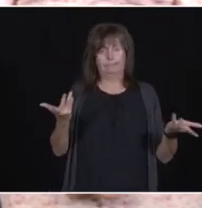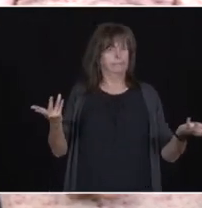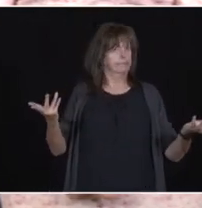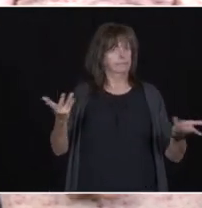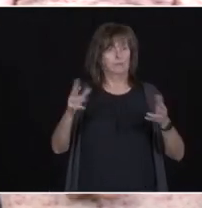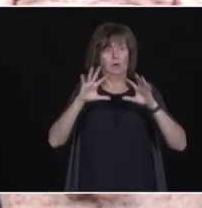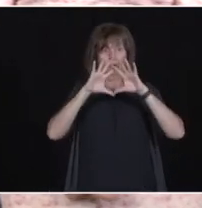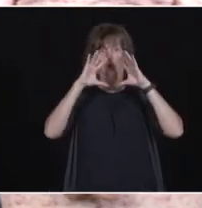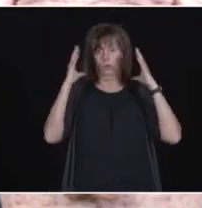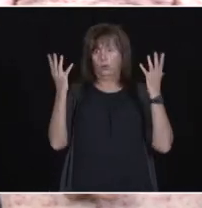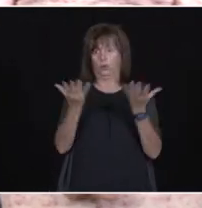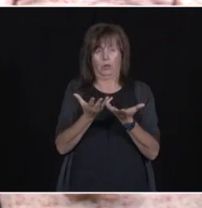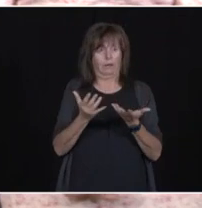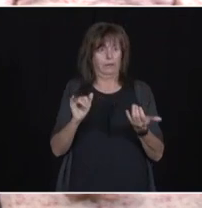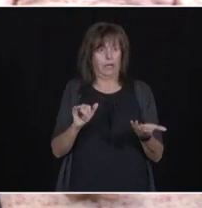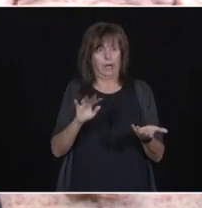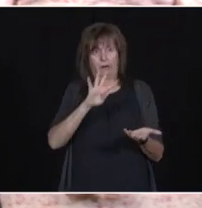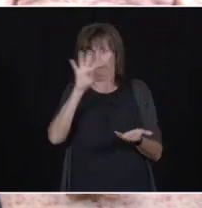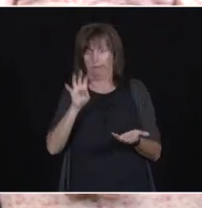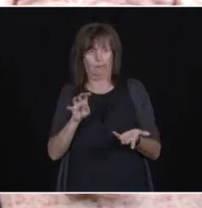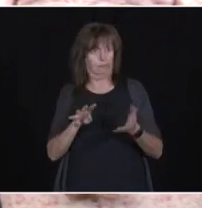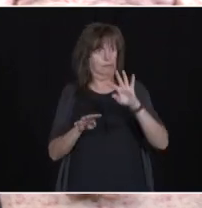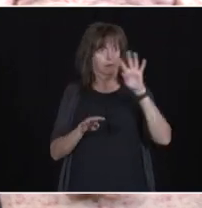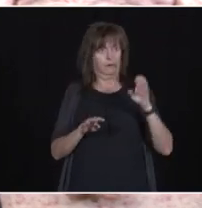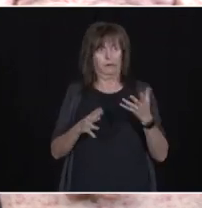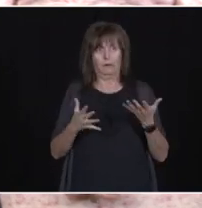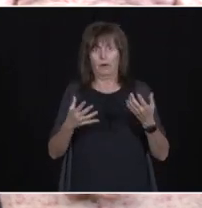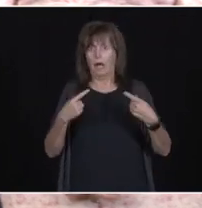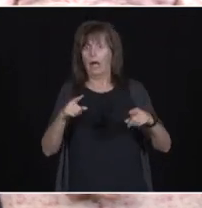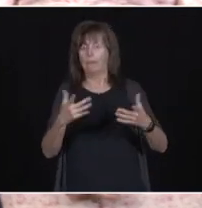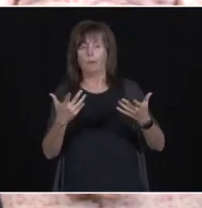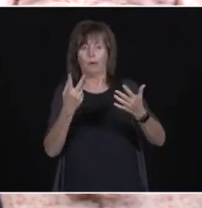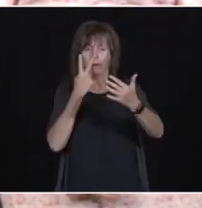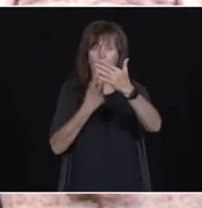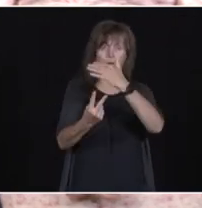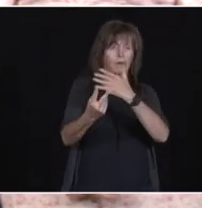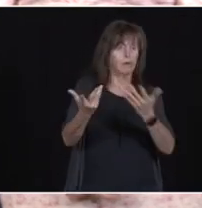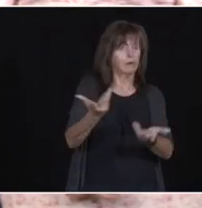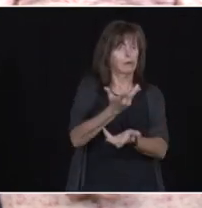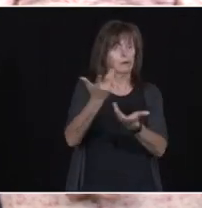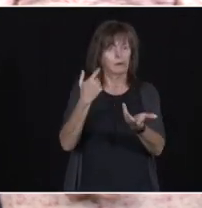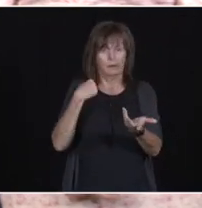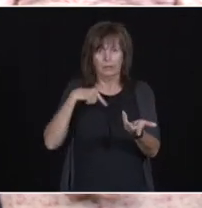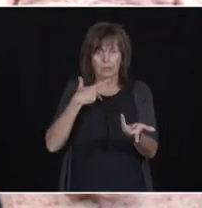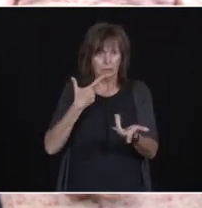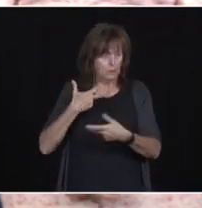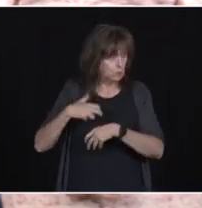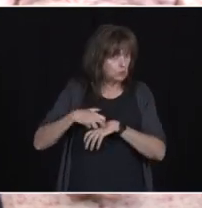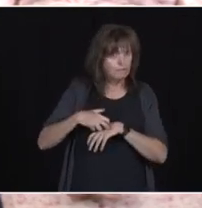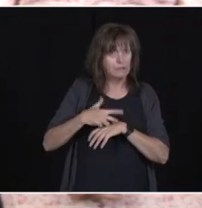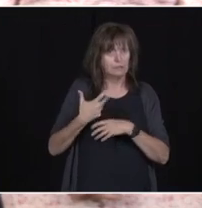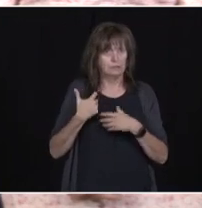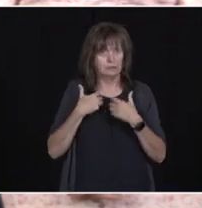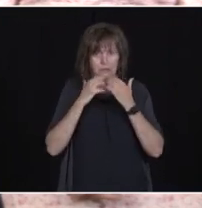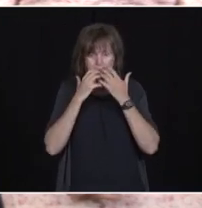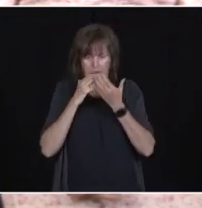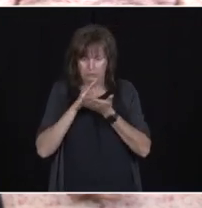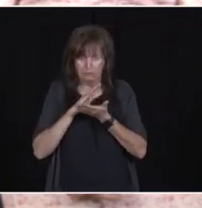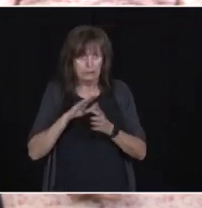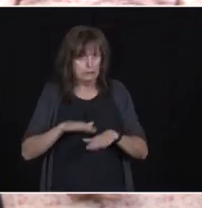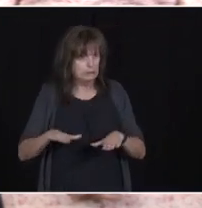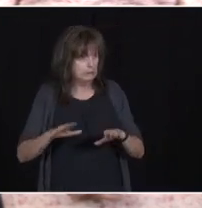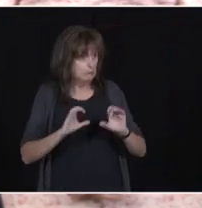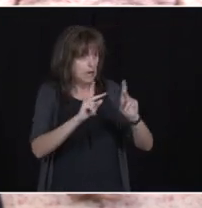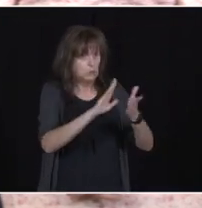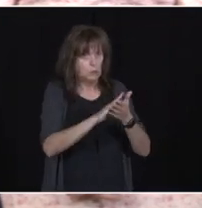happen. Is everyone nervous? Our parents, sure, they're nervous. I'm nervous. Everyone's nervous when you're dealing with kids. There's going to be 2 million kids